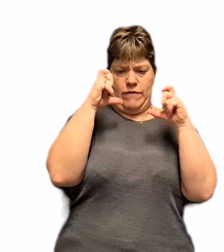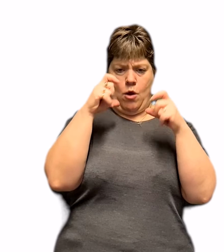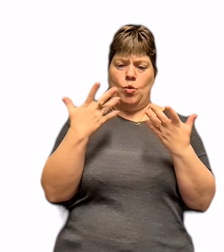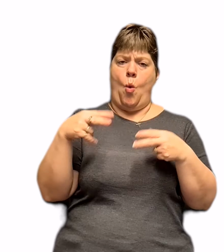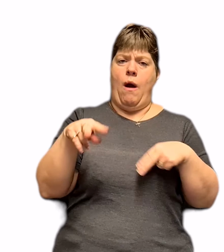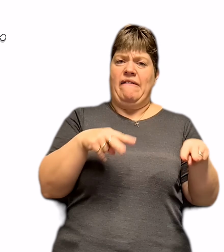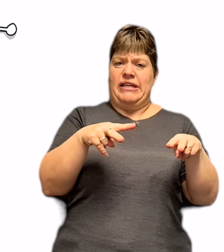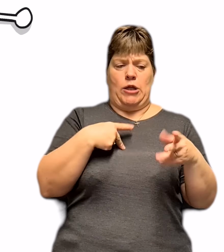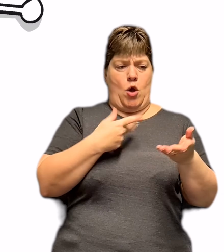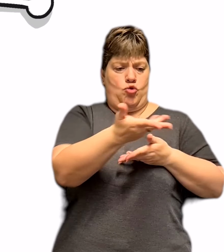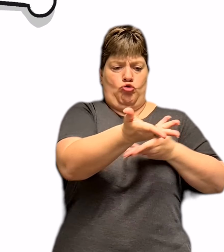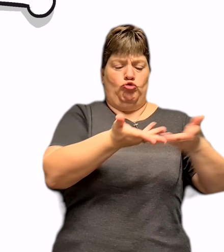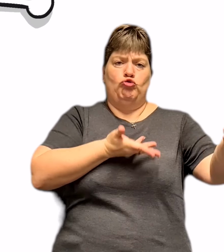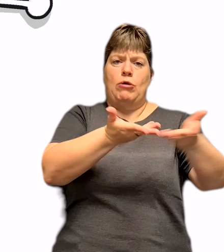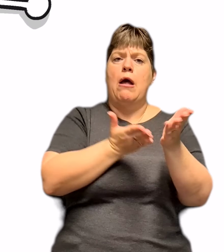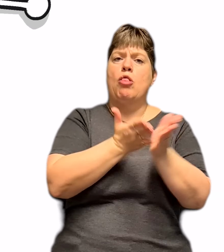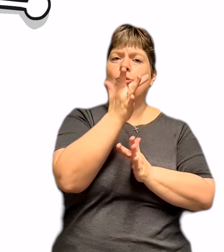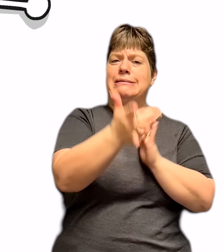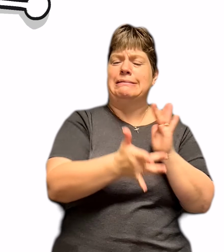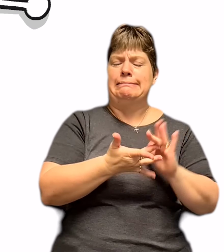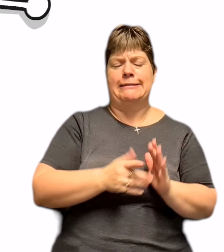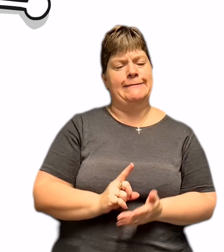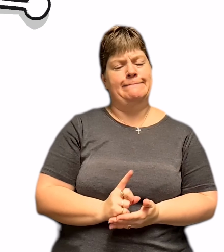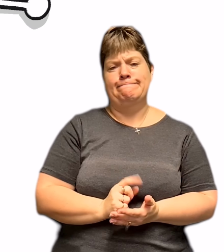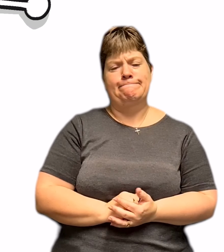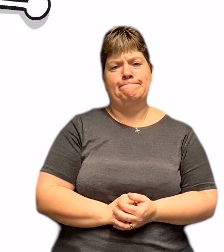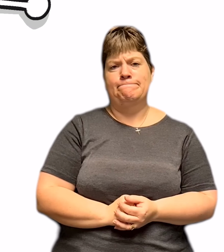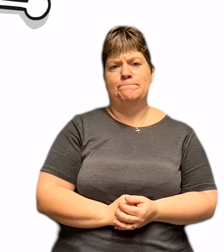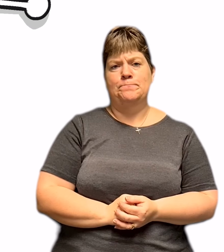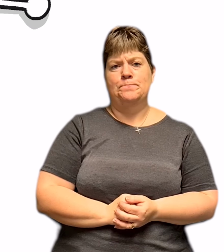to share pictures or videos with them over the internet.